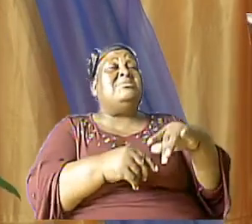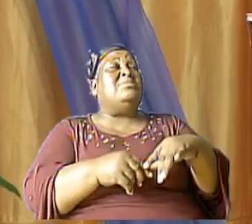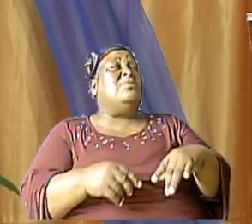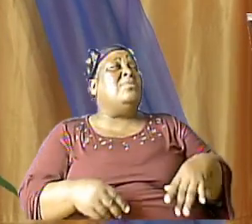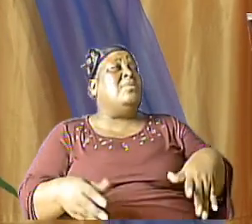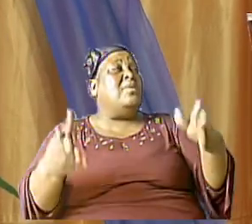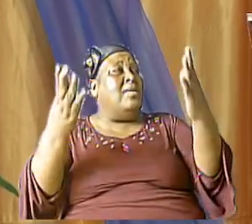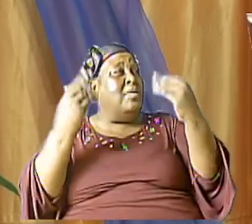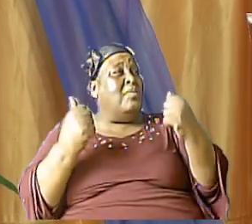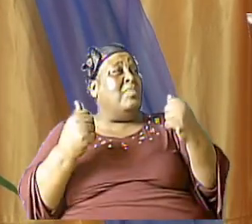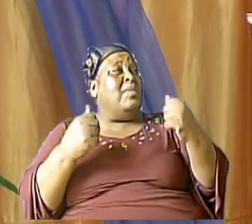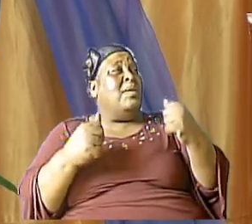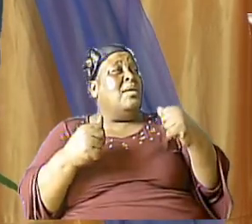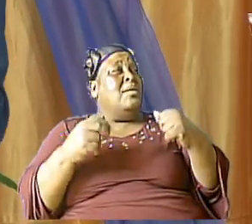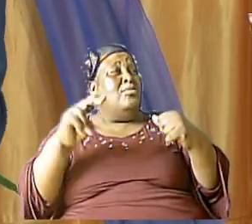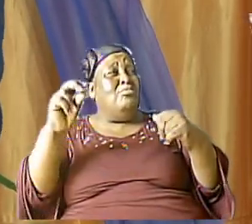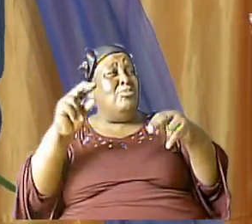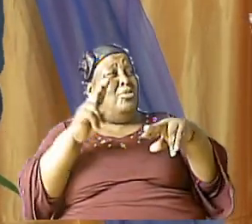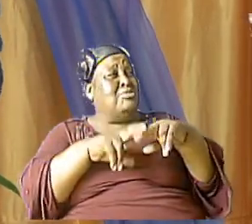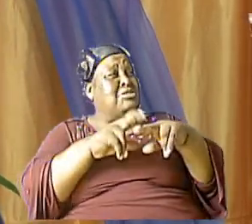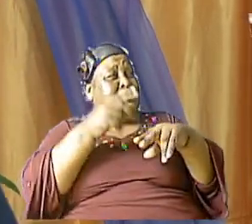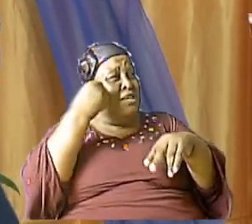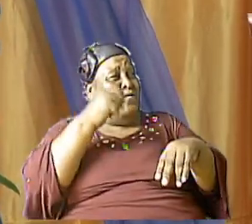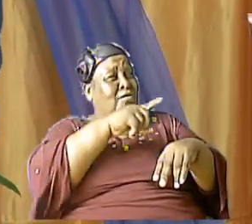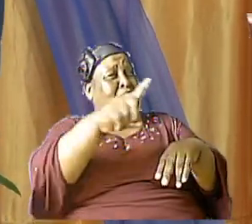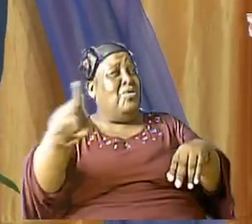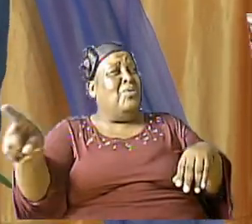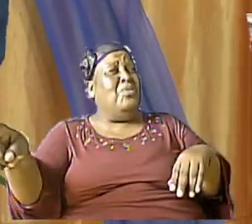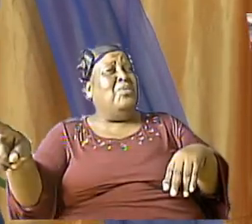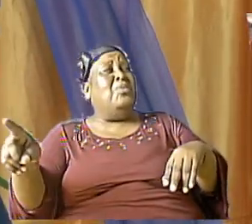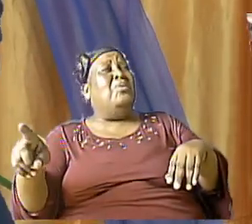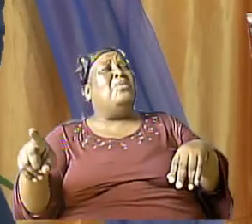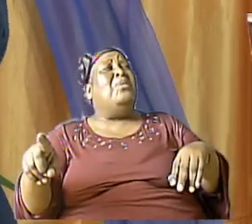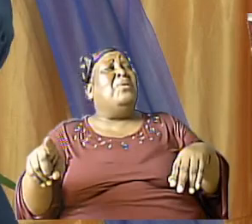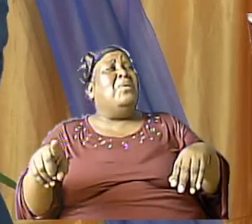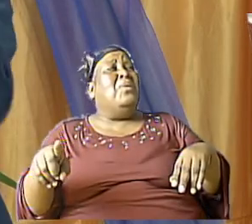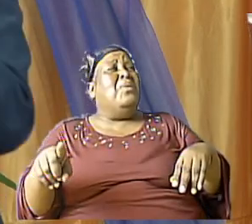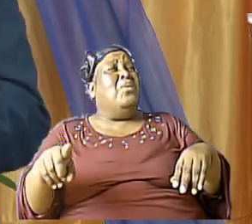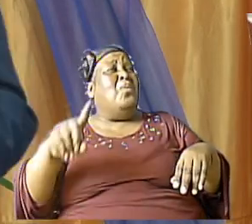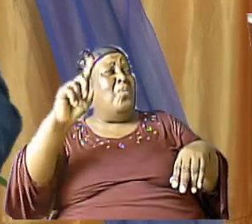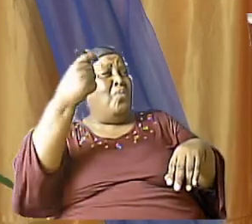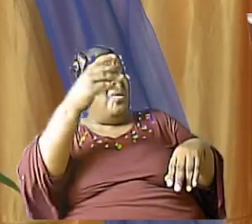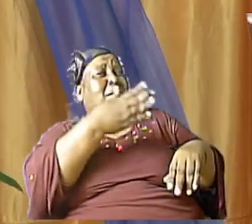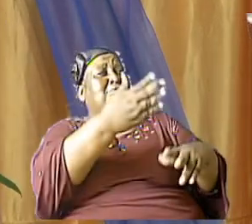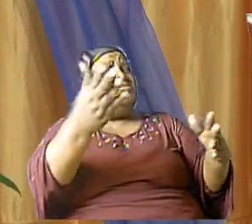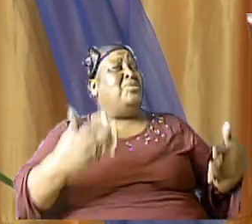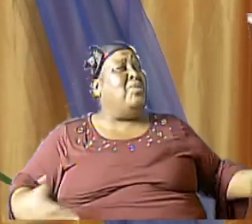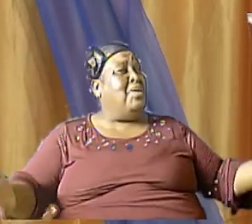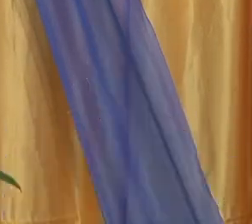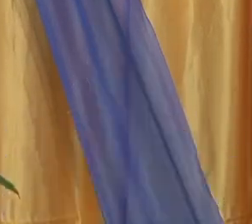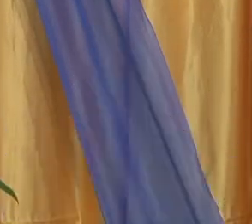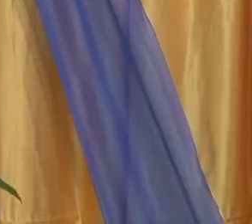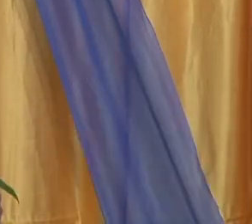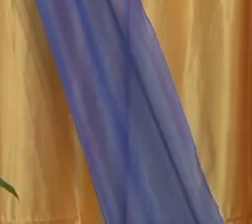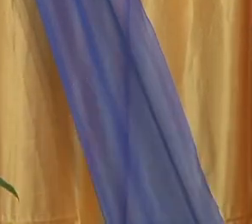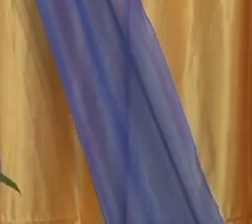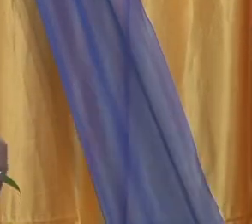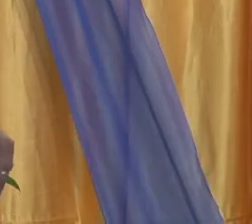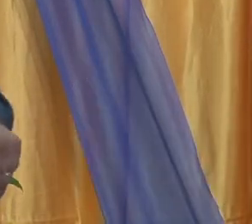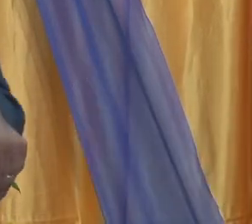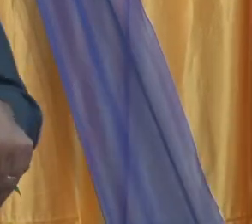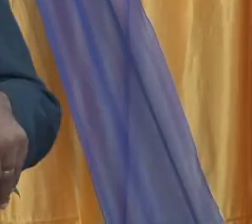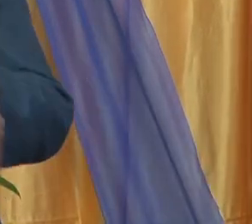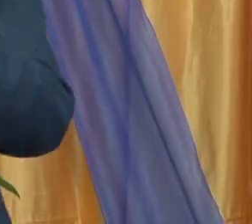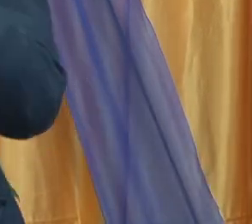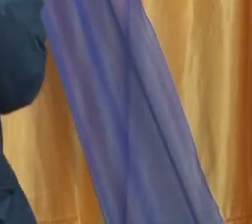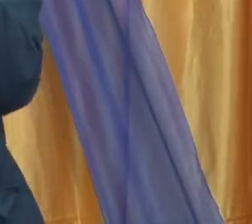come. Maybe there wouldn't be any seat for you. But nevertheless, amen. I'm just saying that once you're here, we are going to find space because